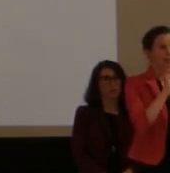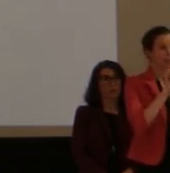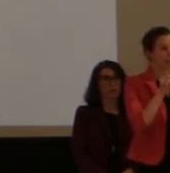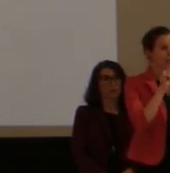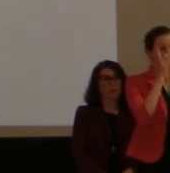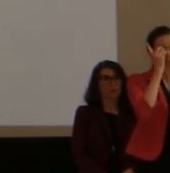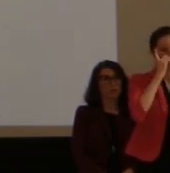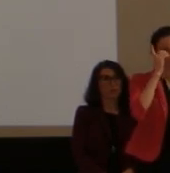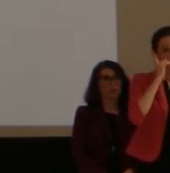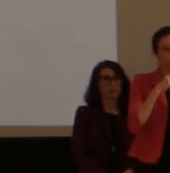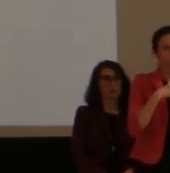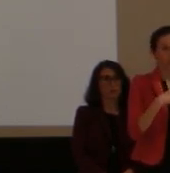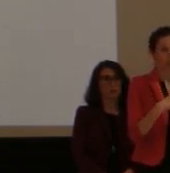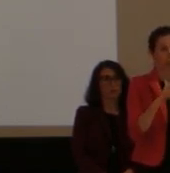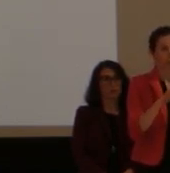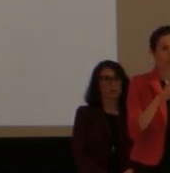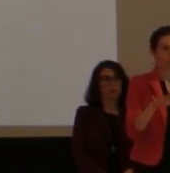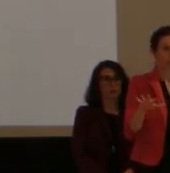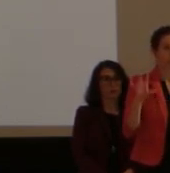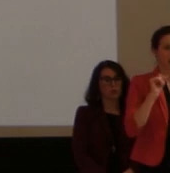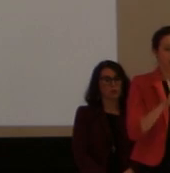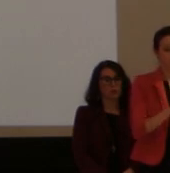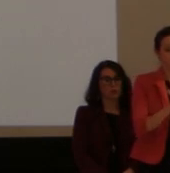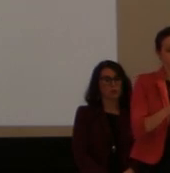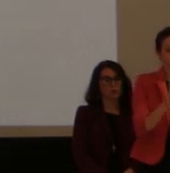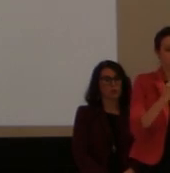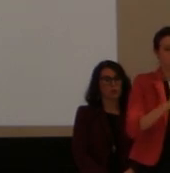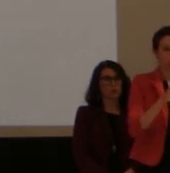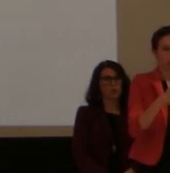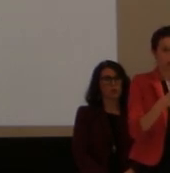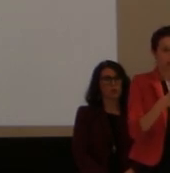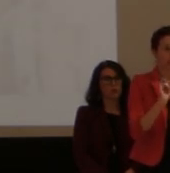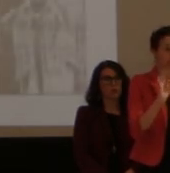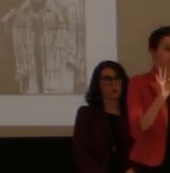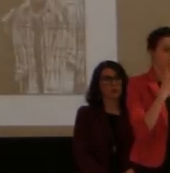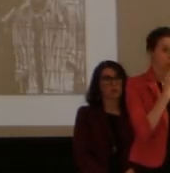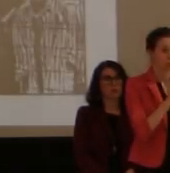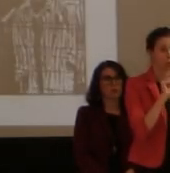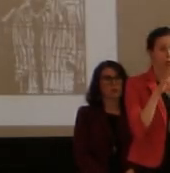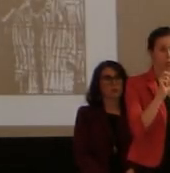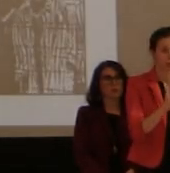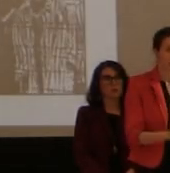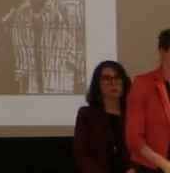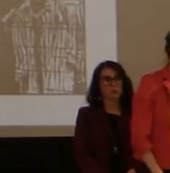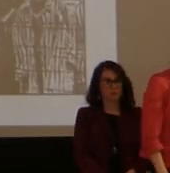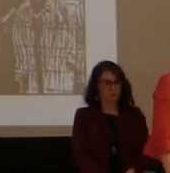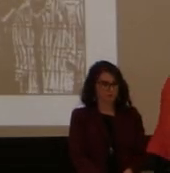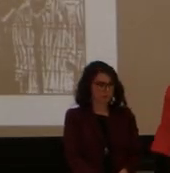plague underrepresented populations. This is really, really good news.